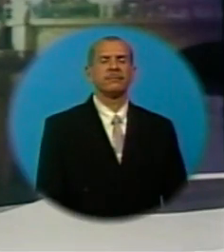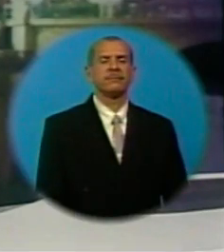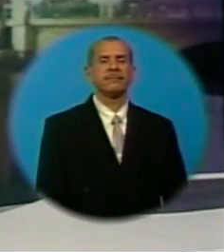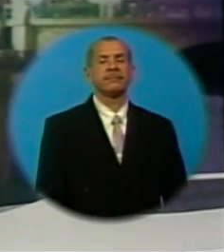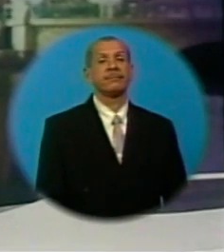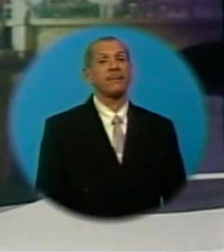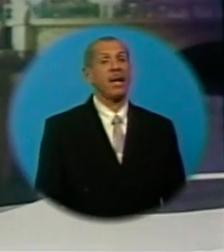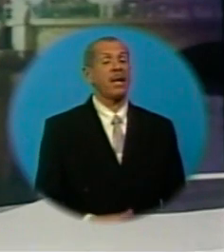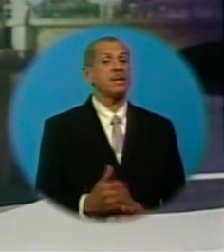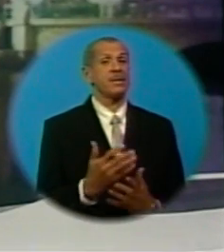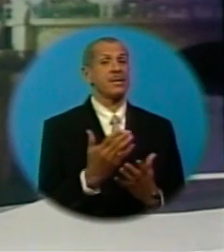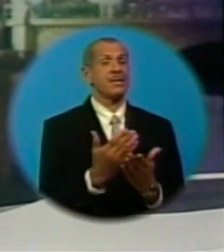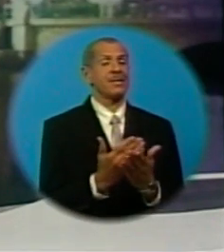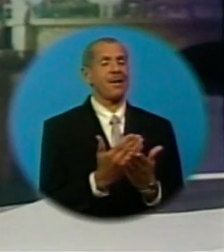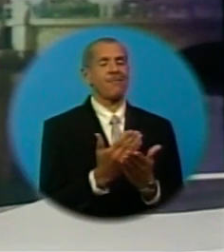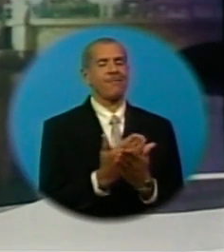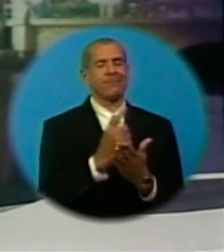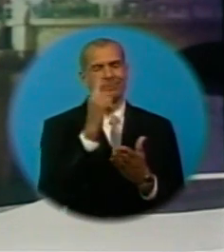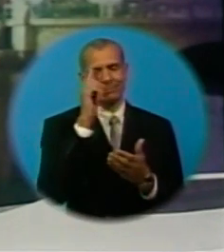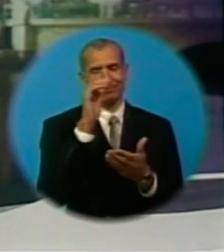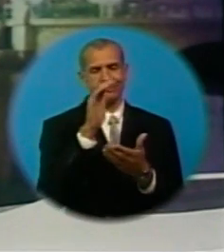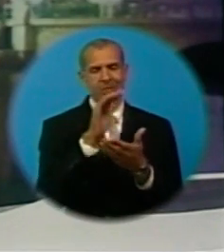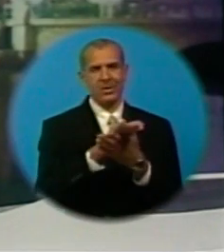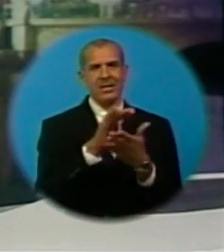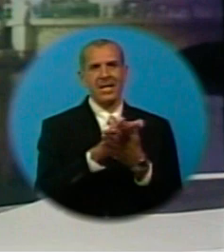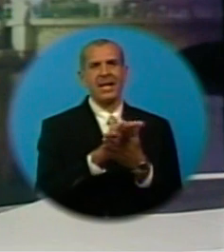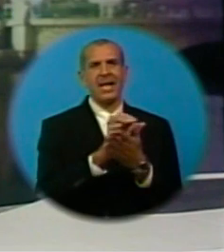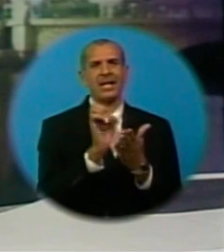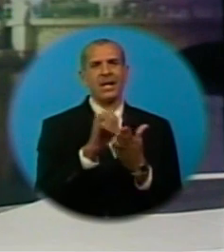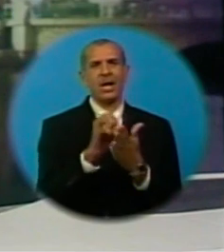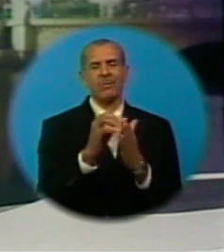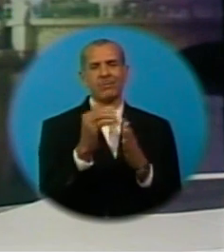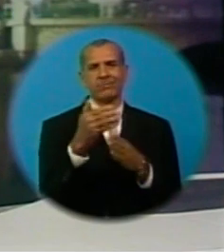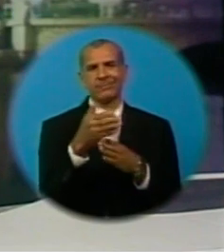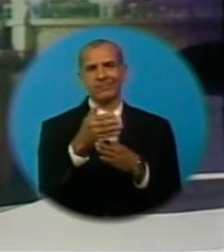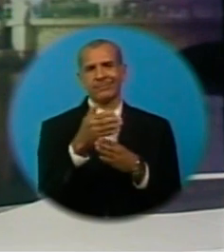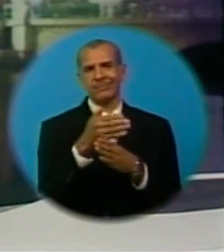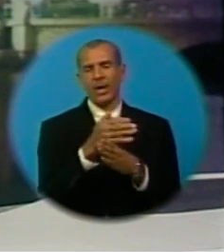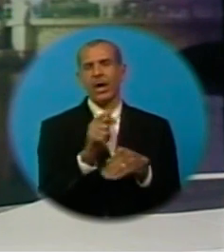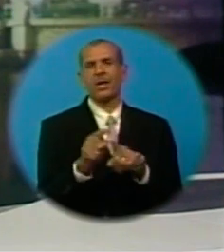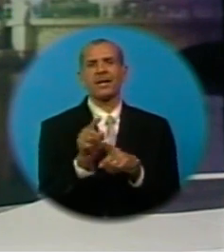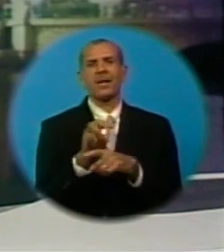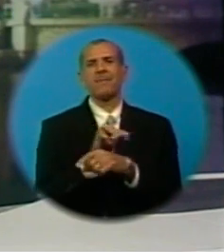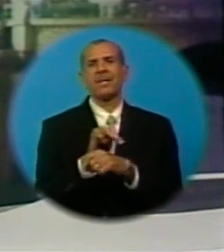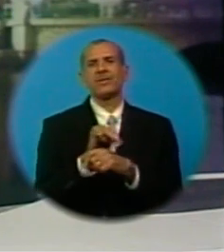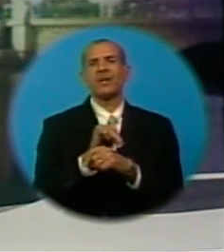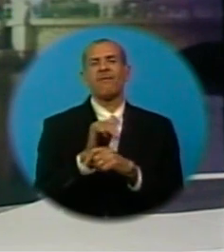Well, there is some confidence that the local economy is improving. That's according to Labour Minister Senator Dr. Esther Bayo.